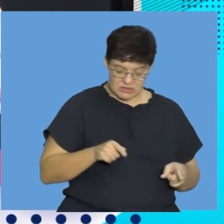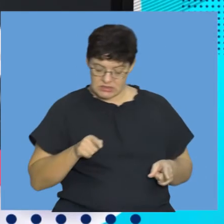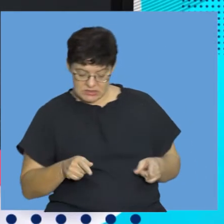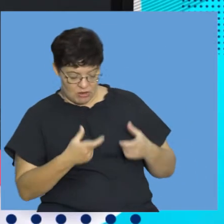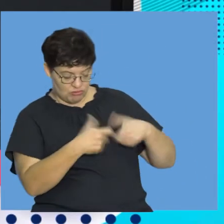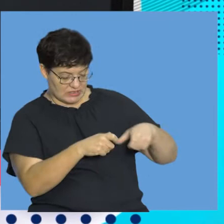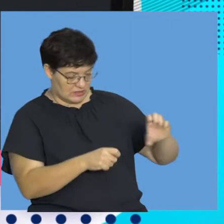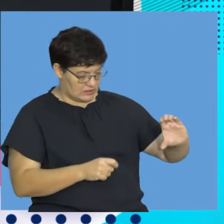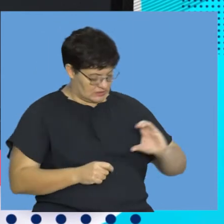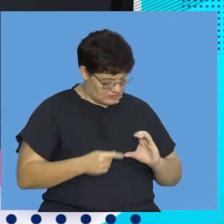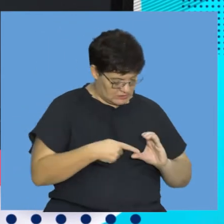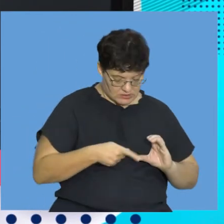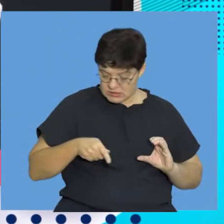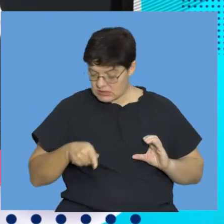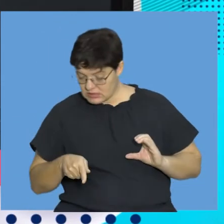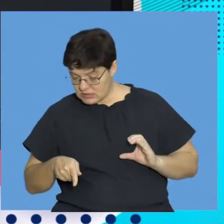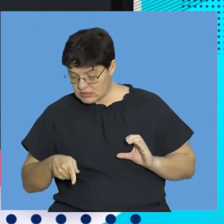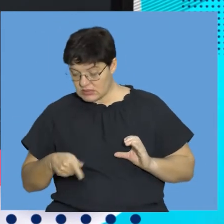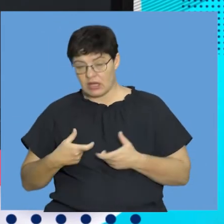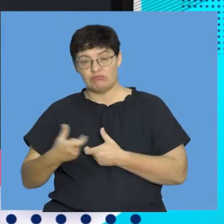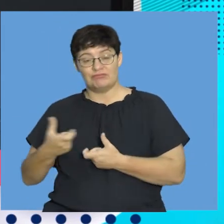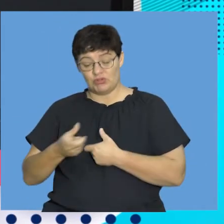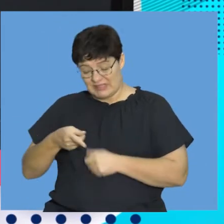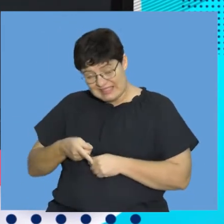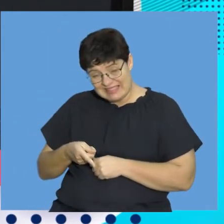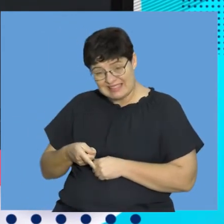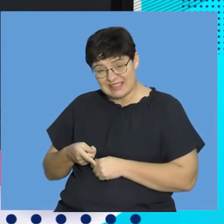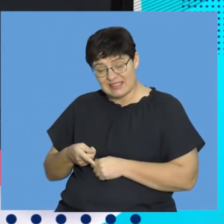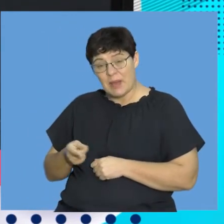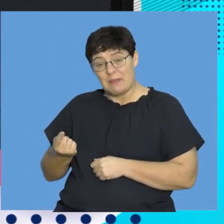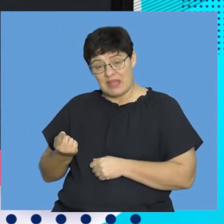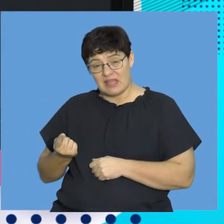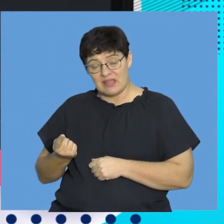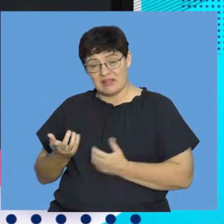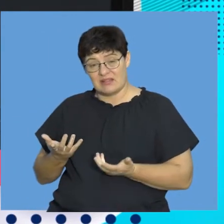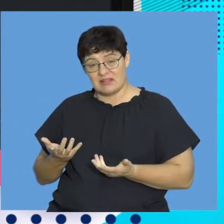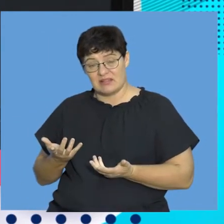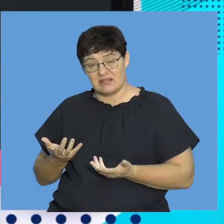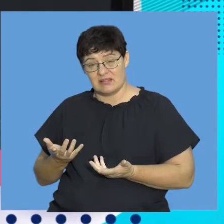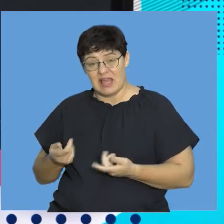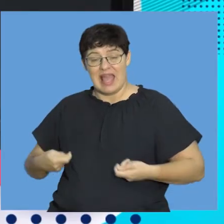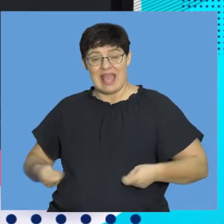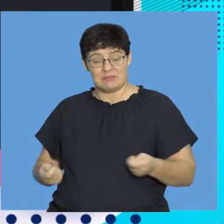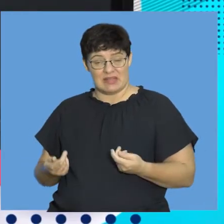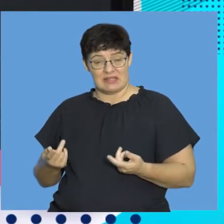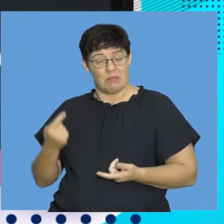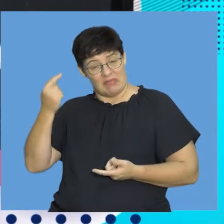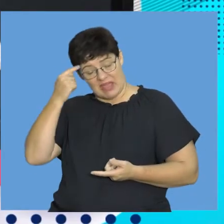in her budget, these are my receipts. These are my projected,